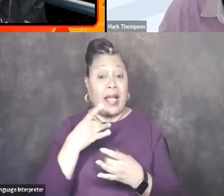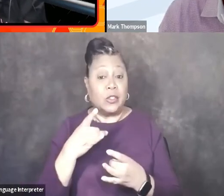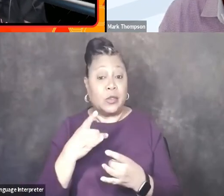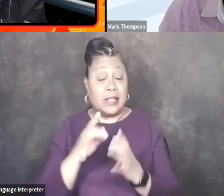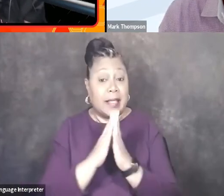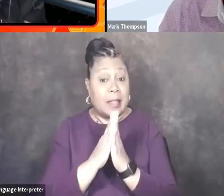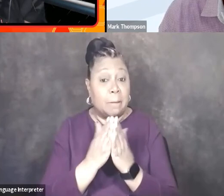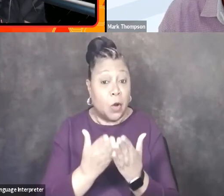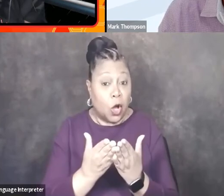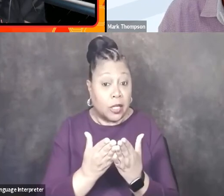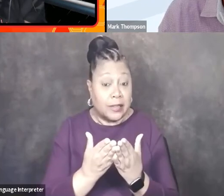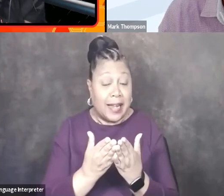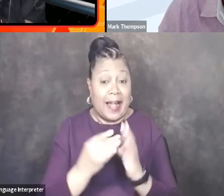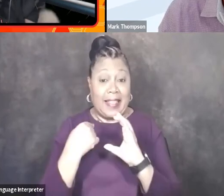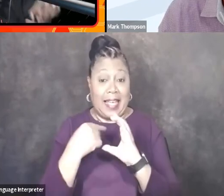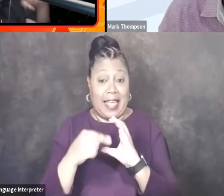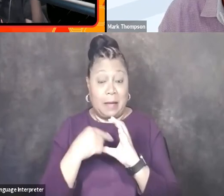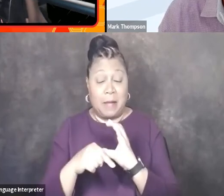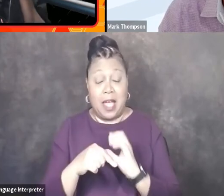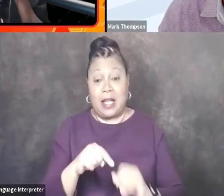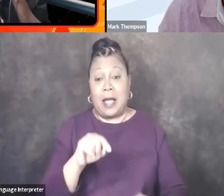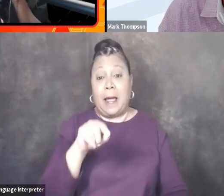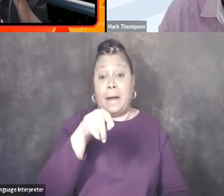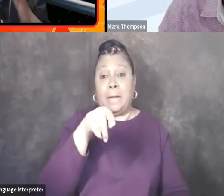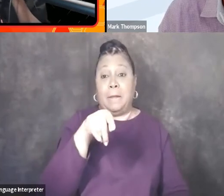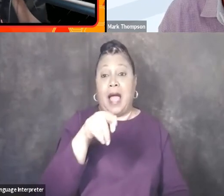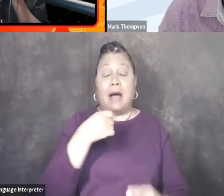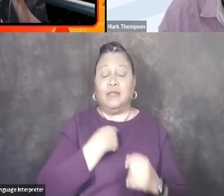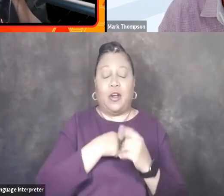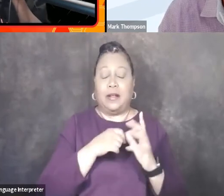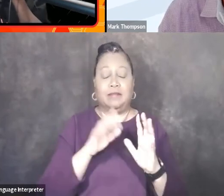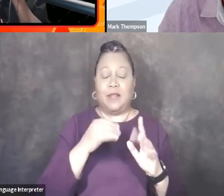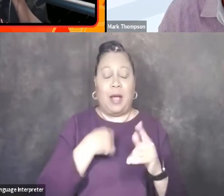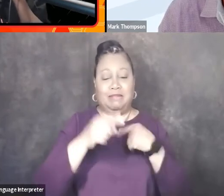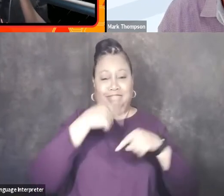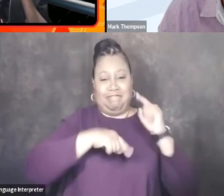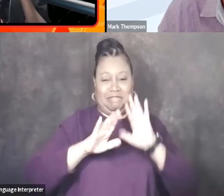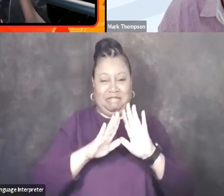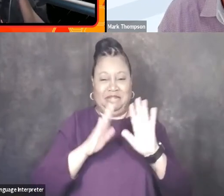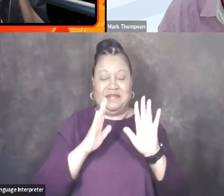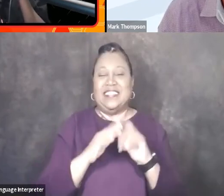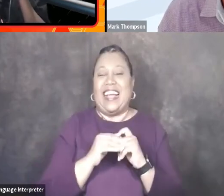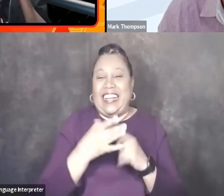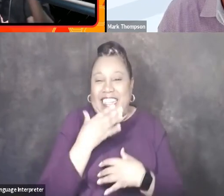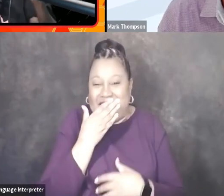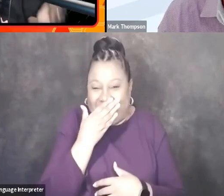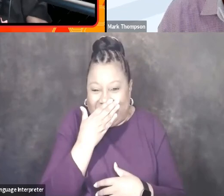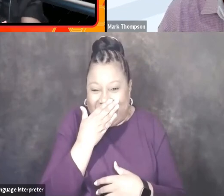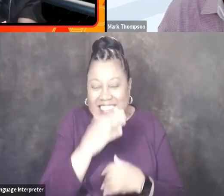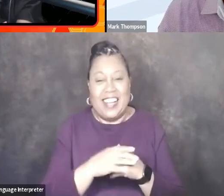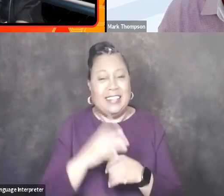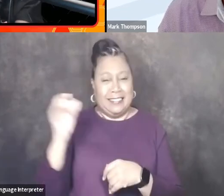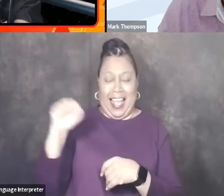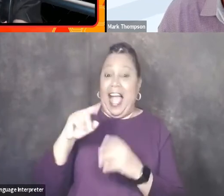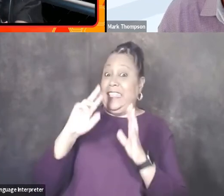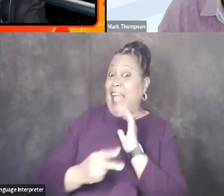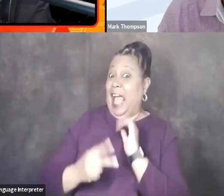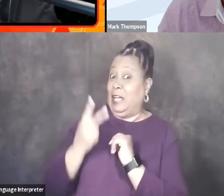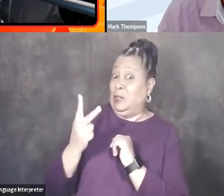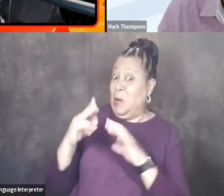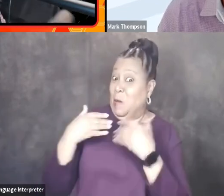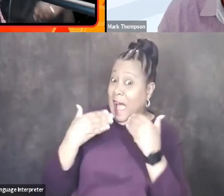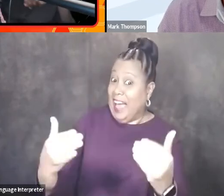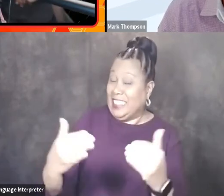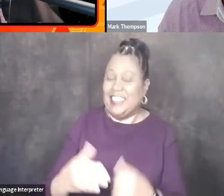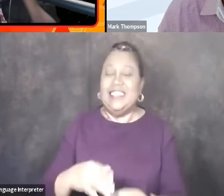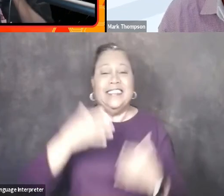book, please email us at Pete. I'm sorry. I'll start over. Take two and action. I'm